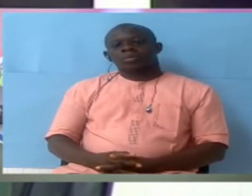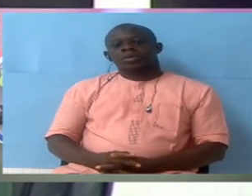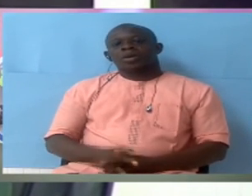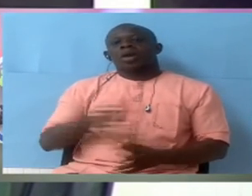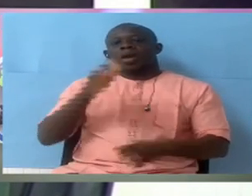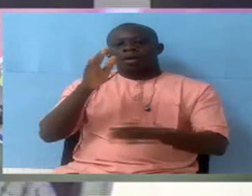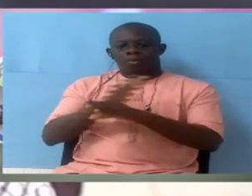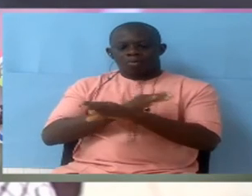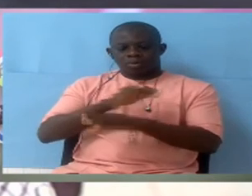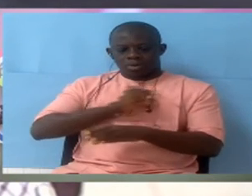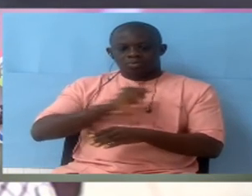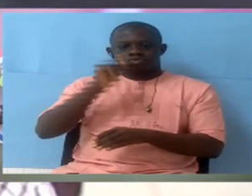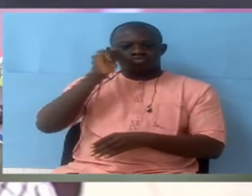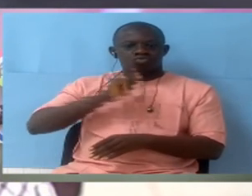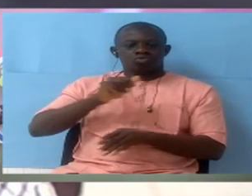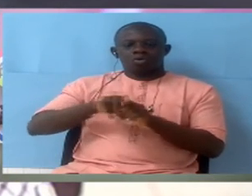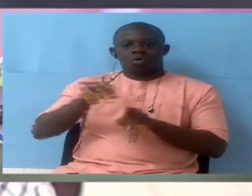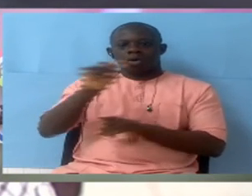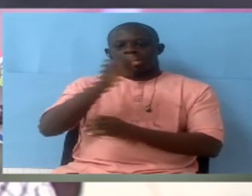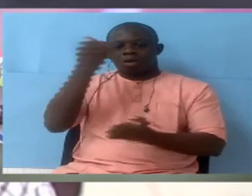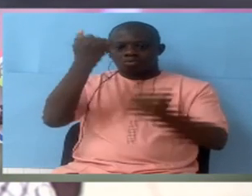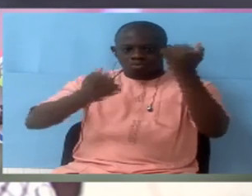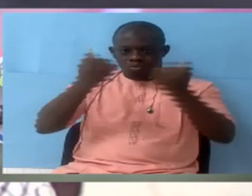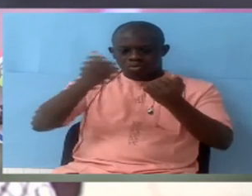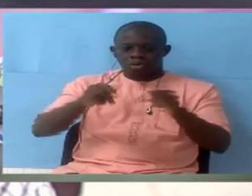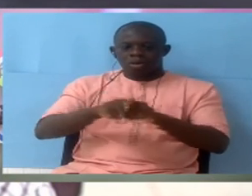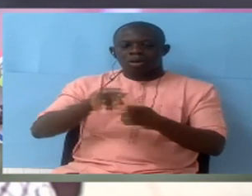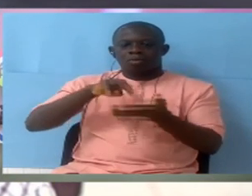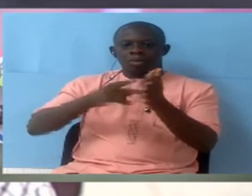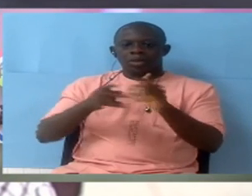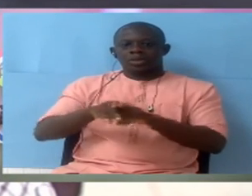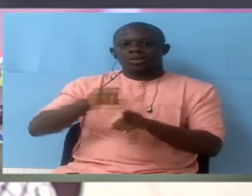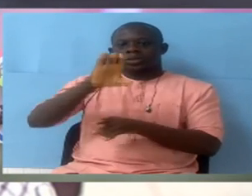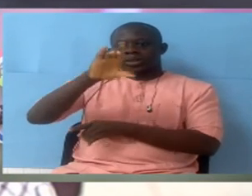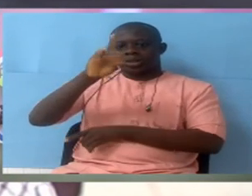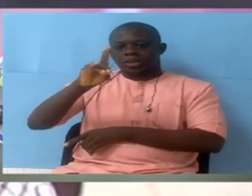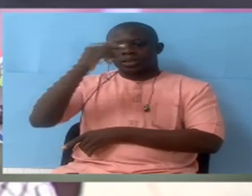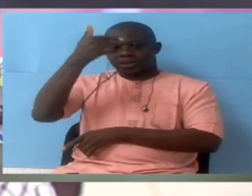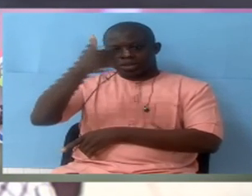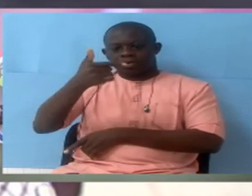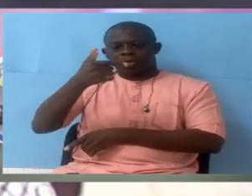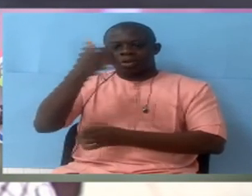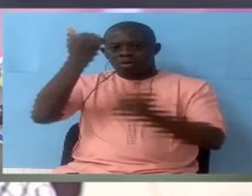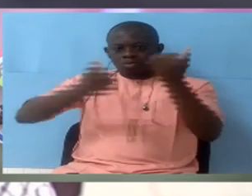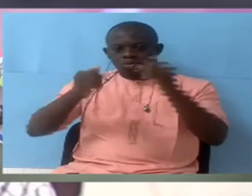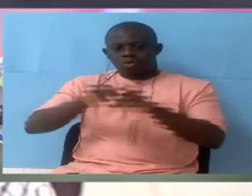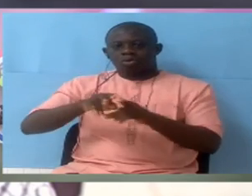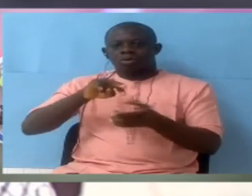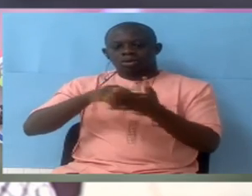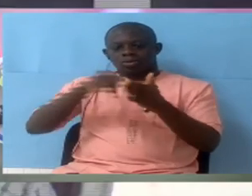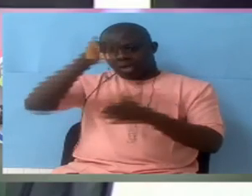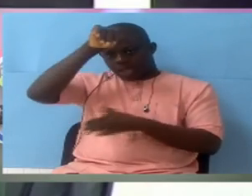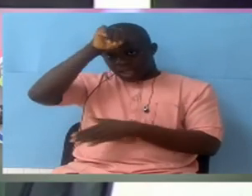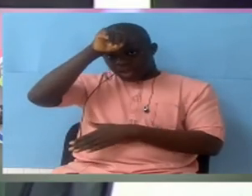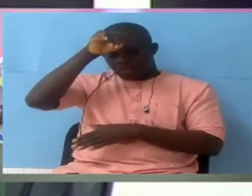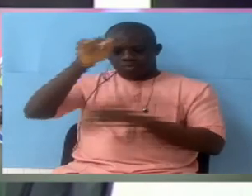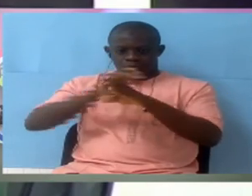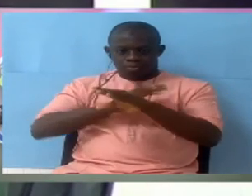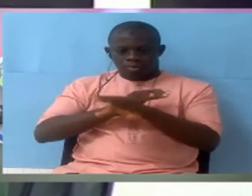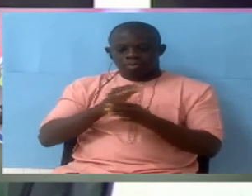CD7 Egypt diplomatic mission Egypt 7. Moto bo xamne bu diplomatic mission Egypt la